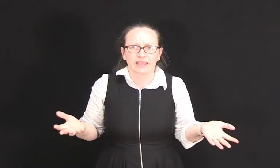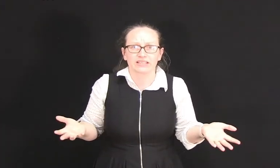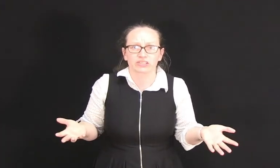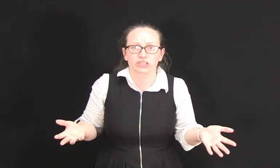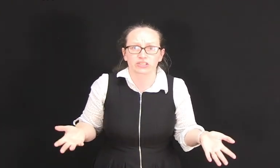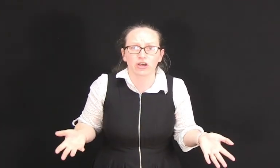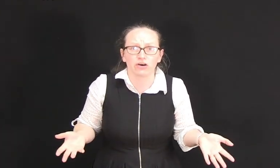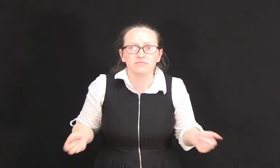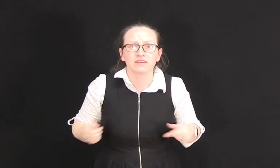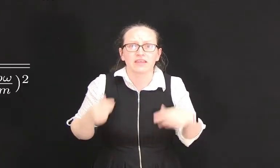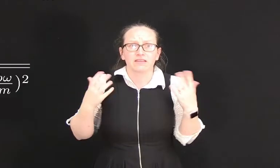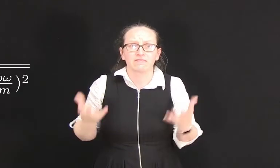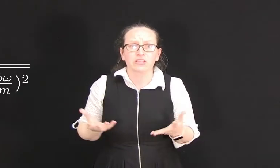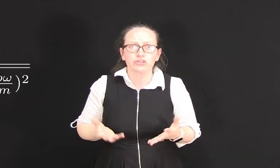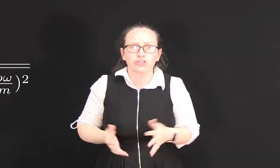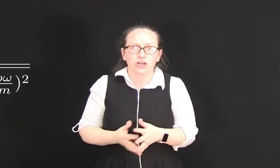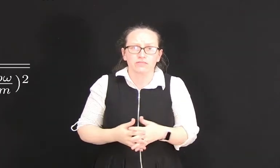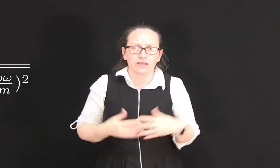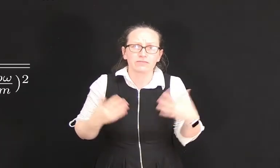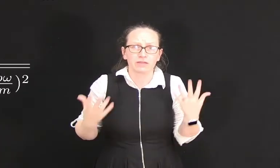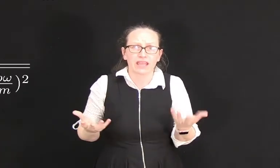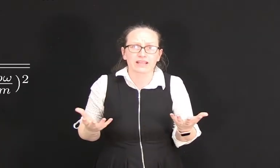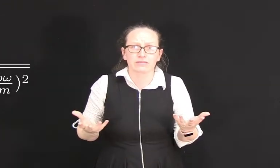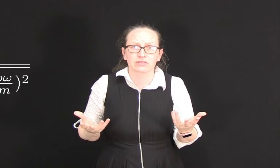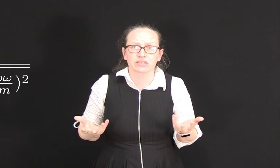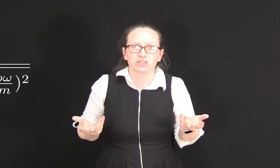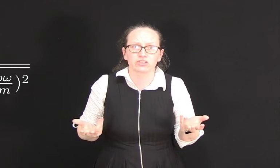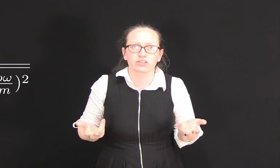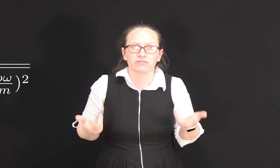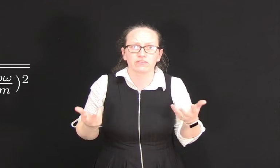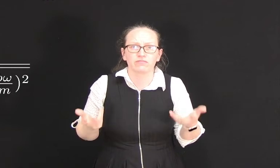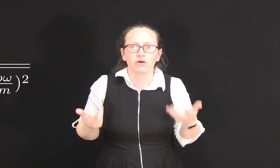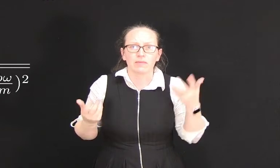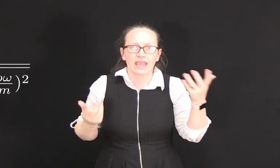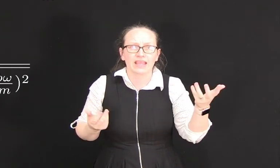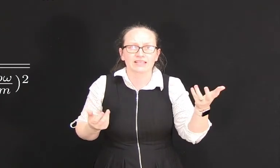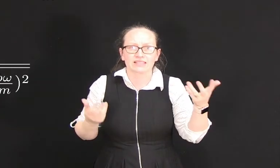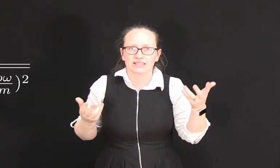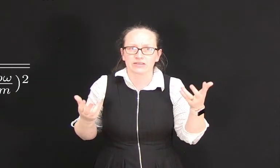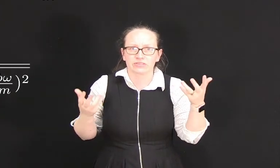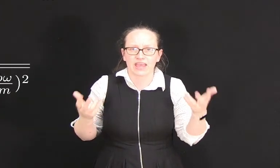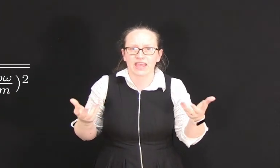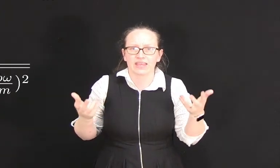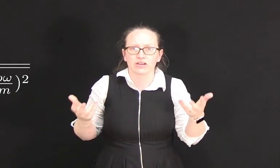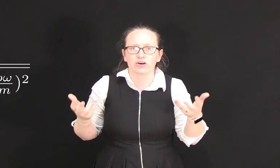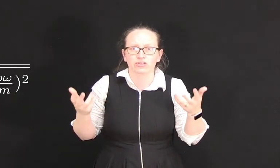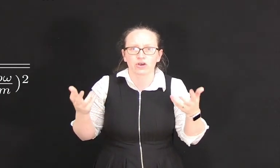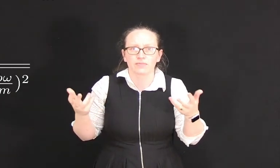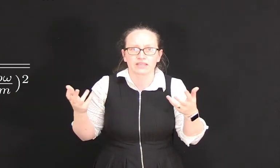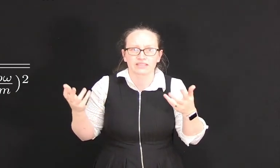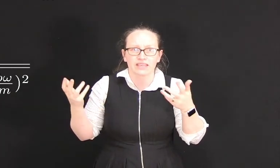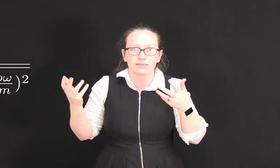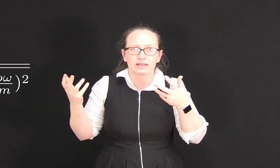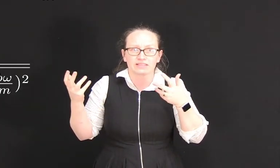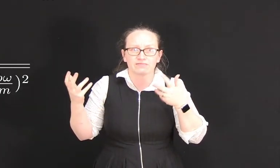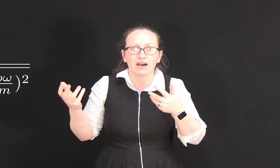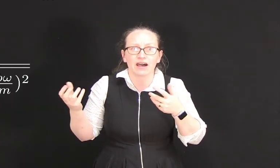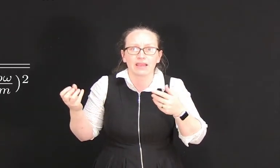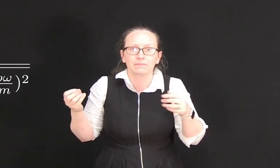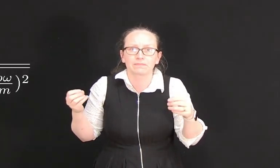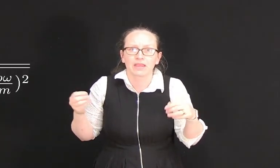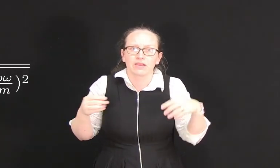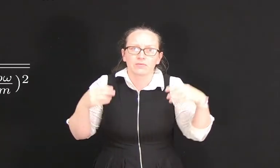quite complicated to solve. If we do solve it, we end up with the solution of the form x is equal to a cos omega t